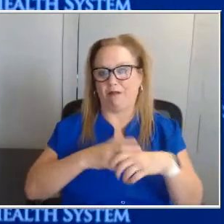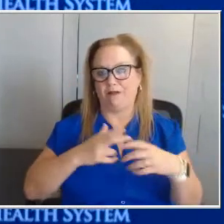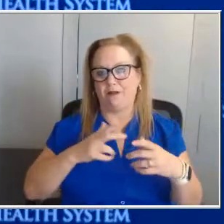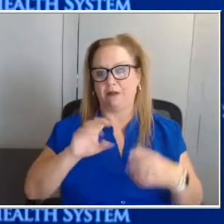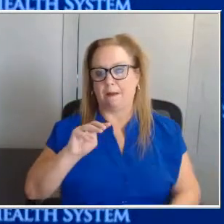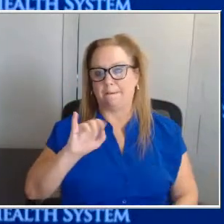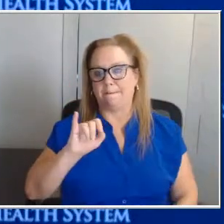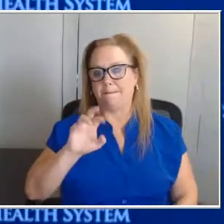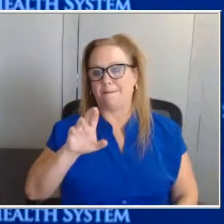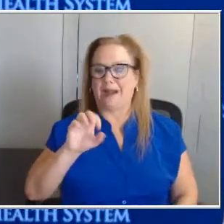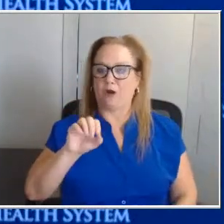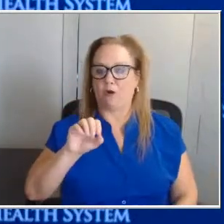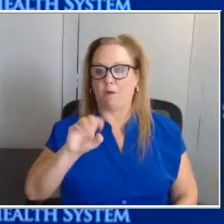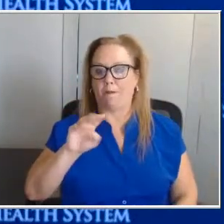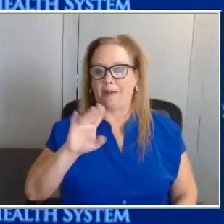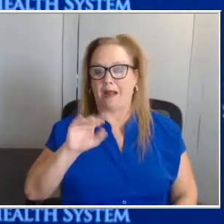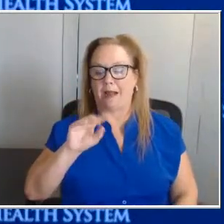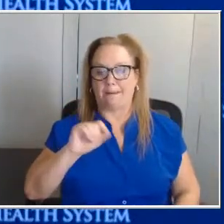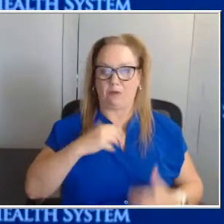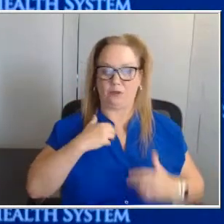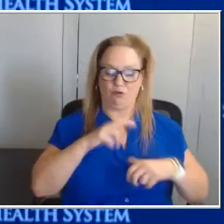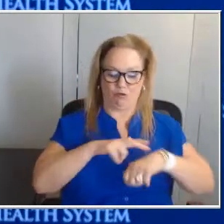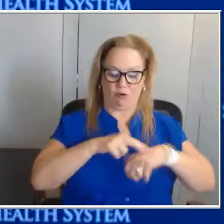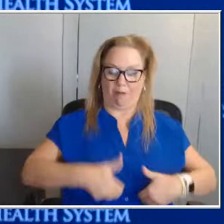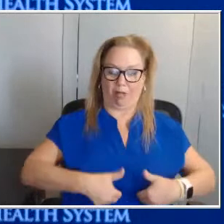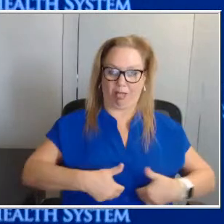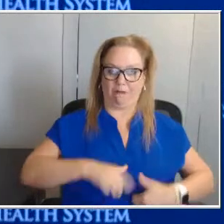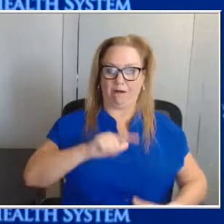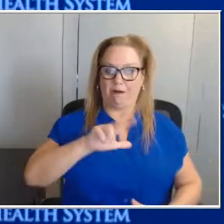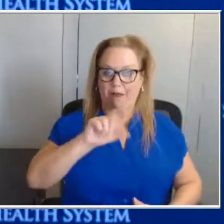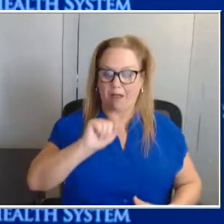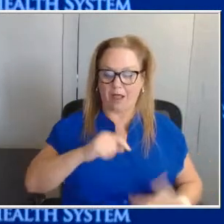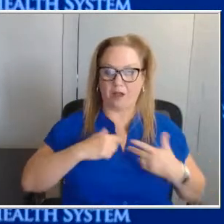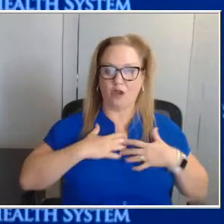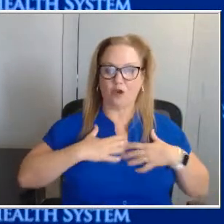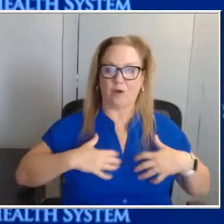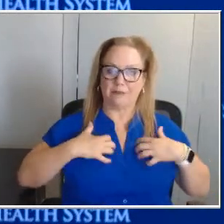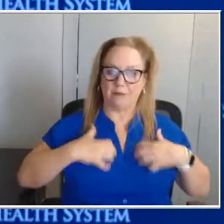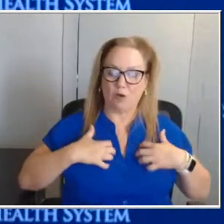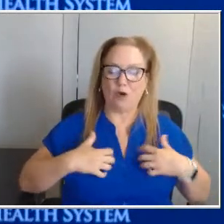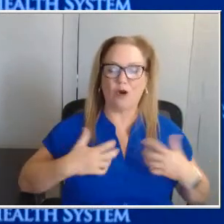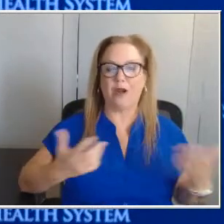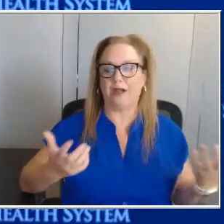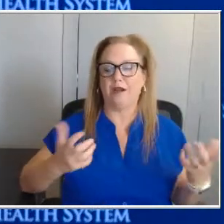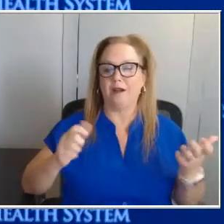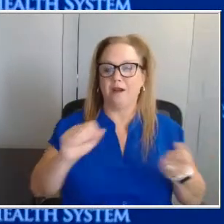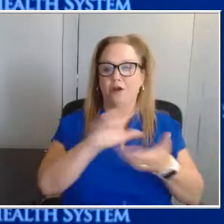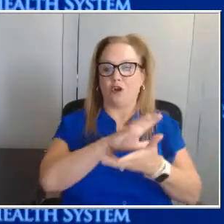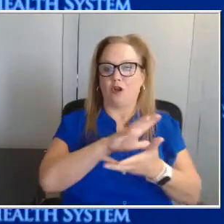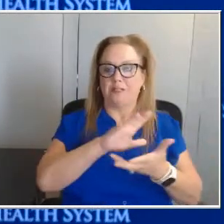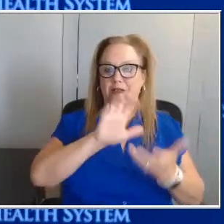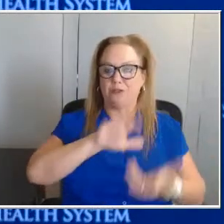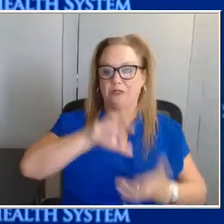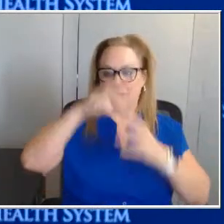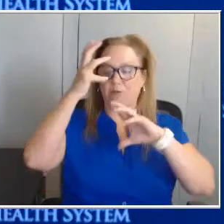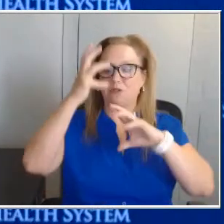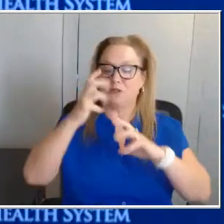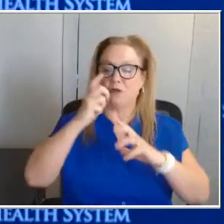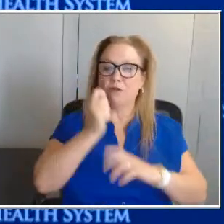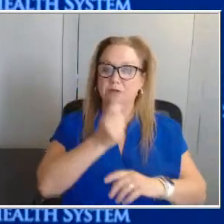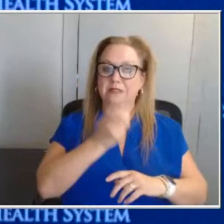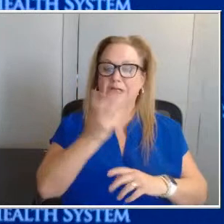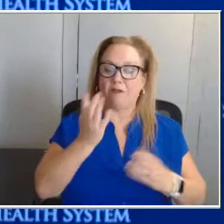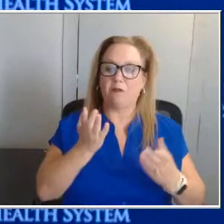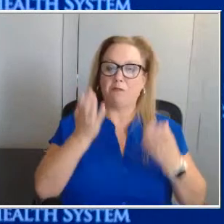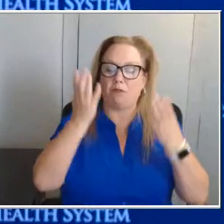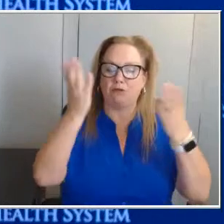microbiome, your normal flora, whether that's in your gut, in your respiratory tract, just still causing these disruptions. So there are several proposed